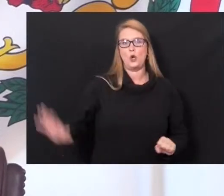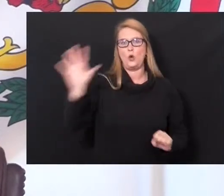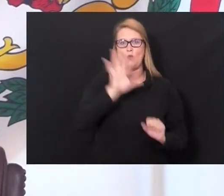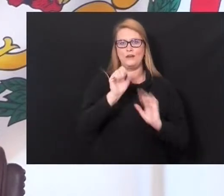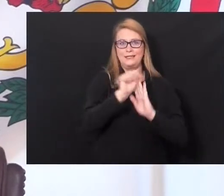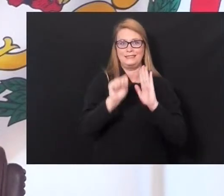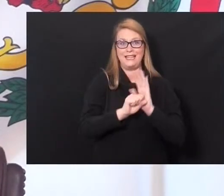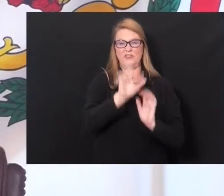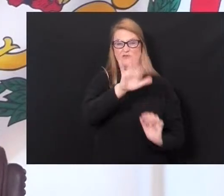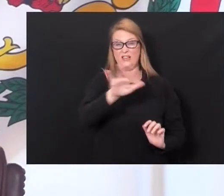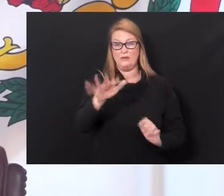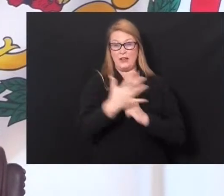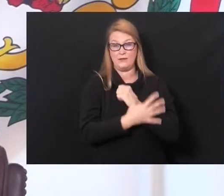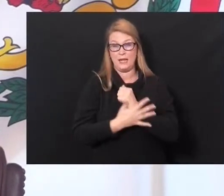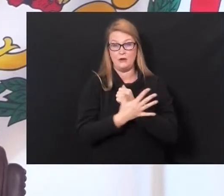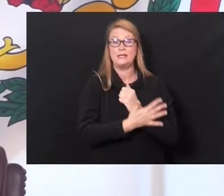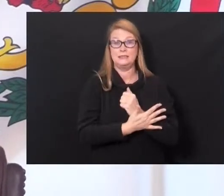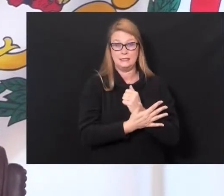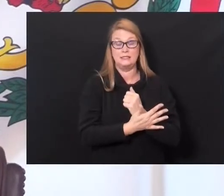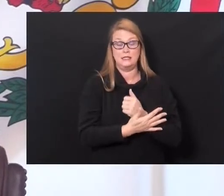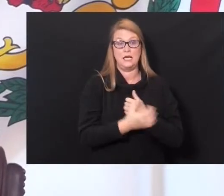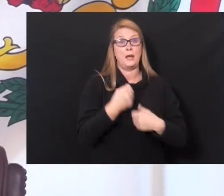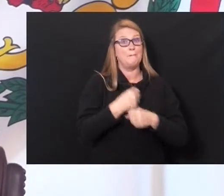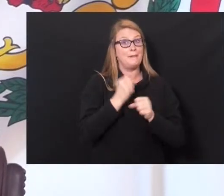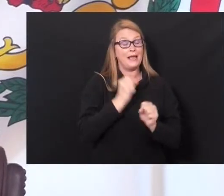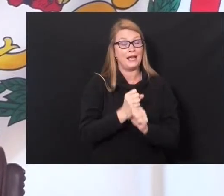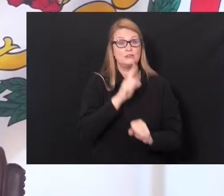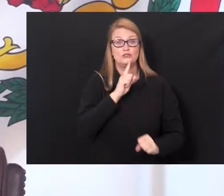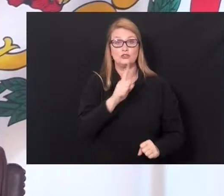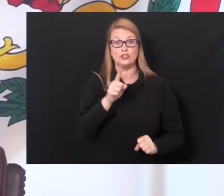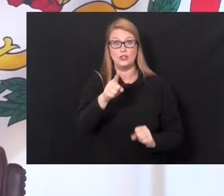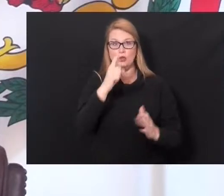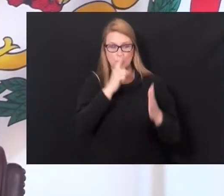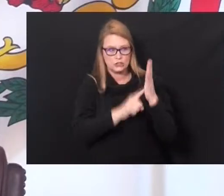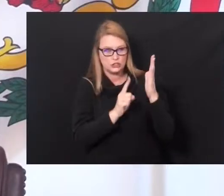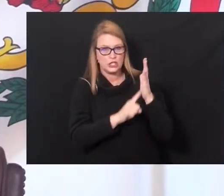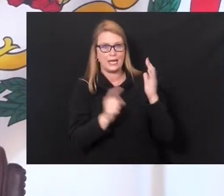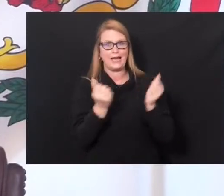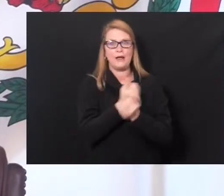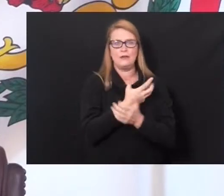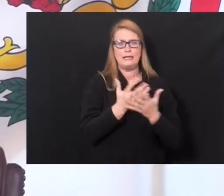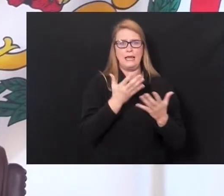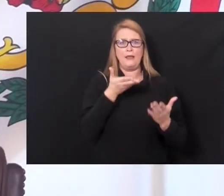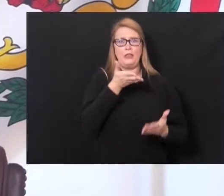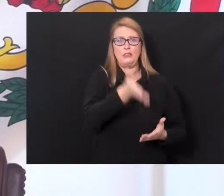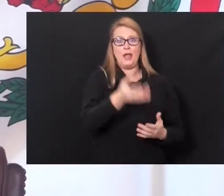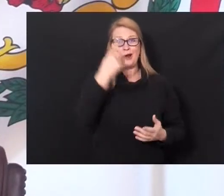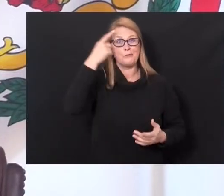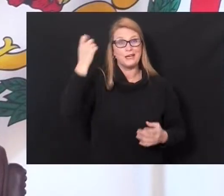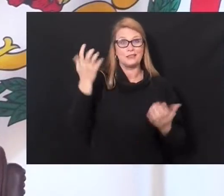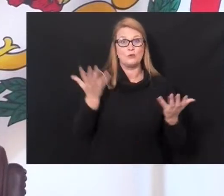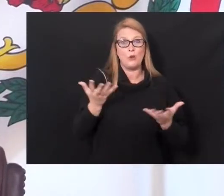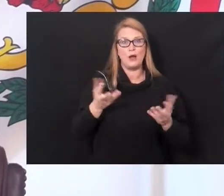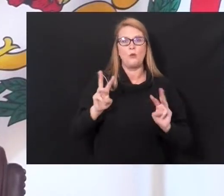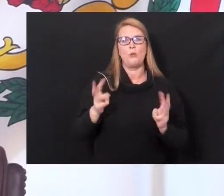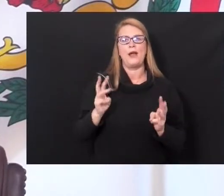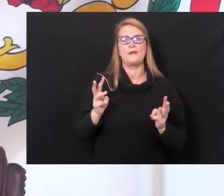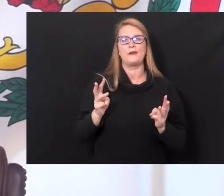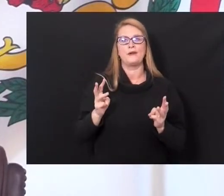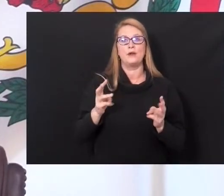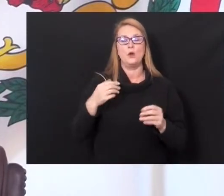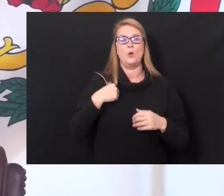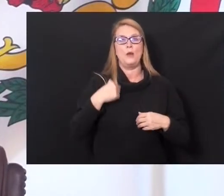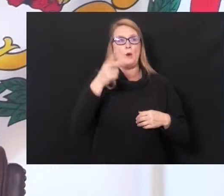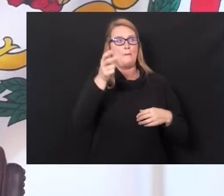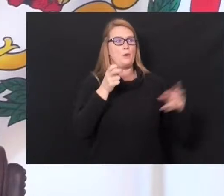counties. Be sure to check updates due to weather conditions. Names are being pulled from the West